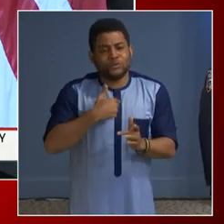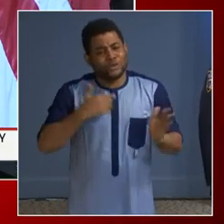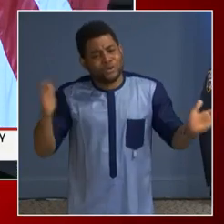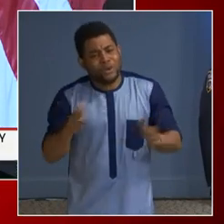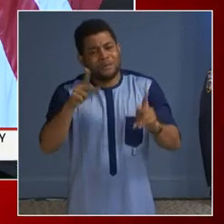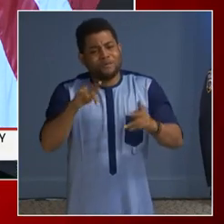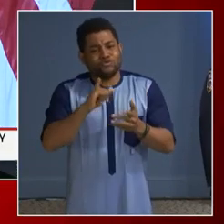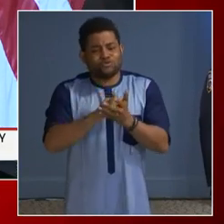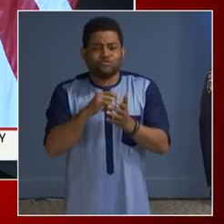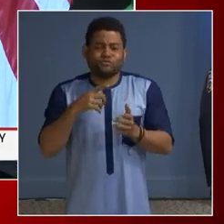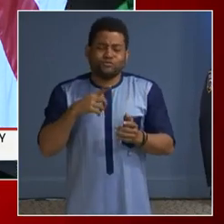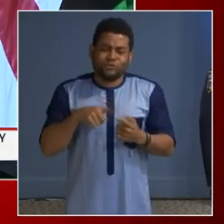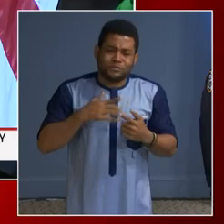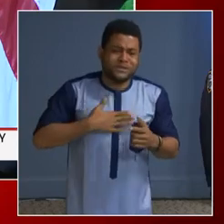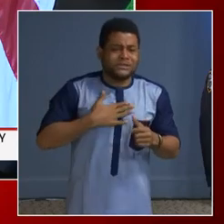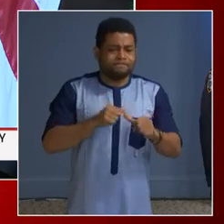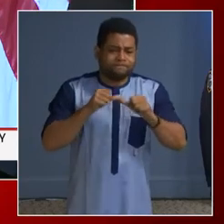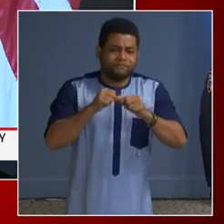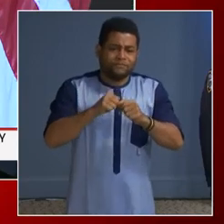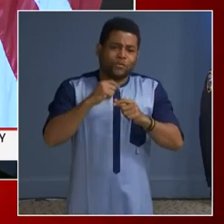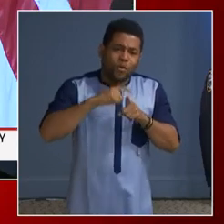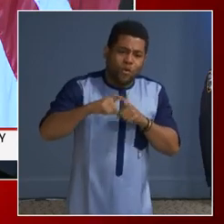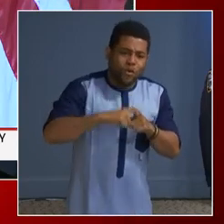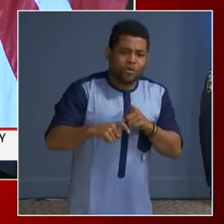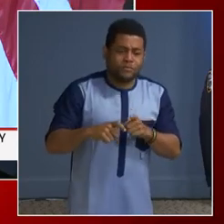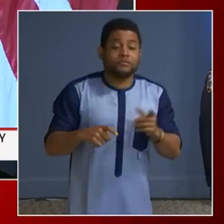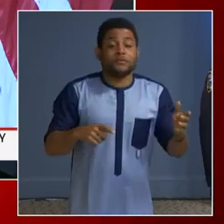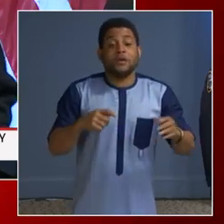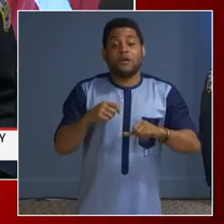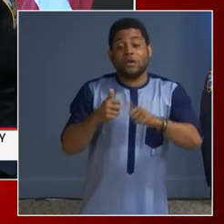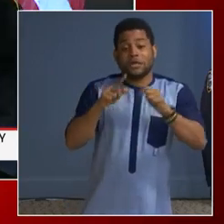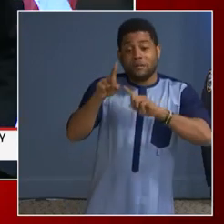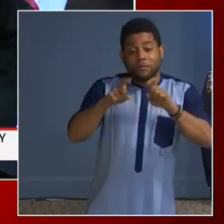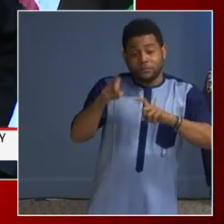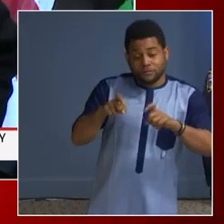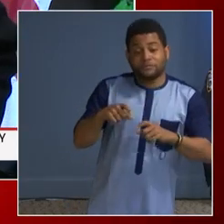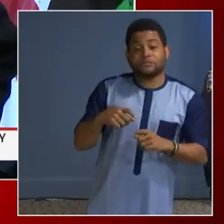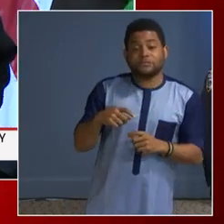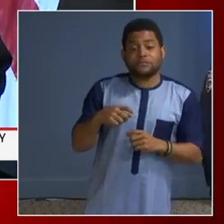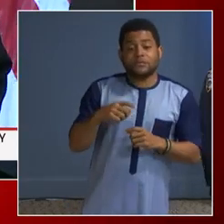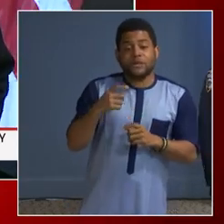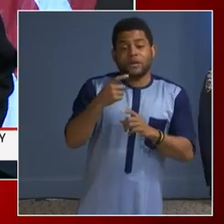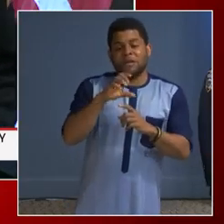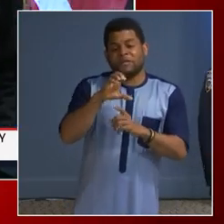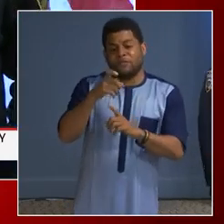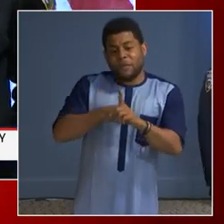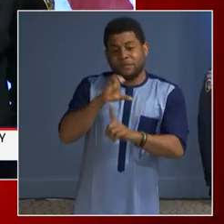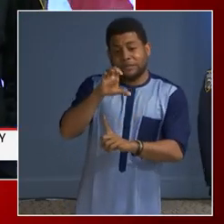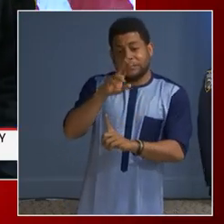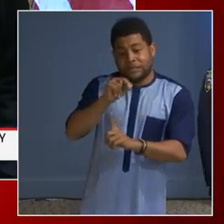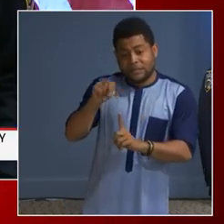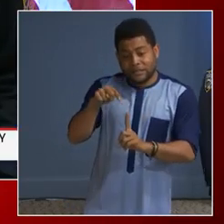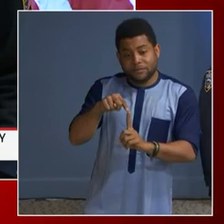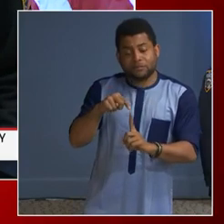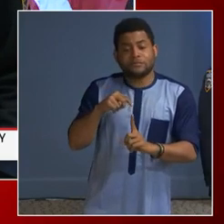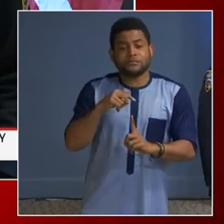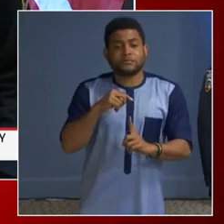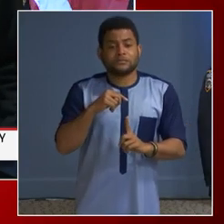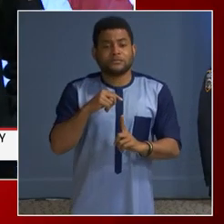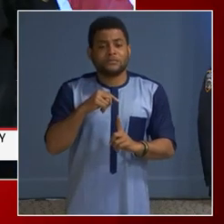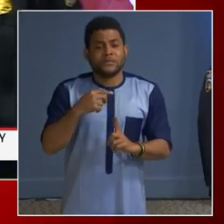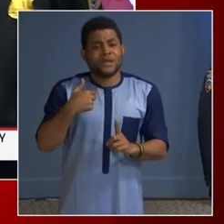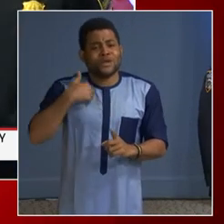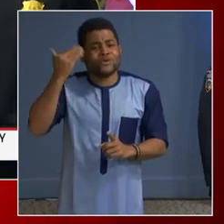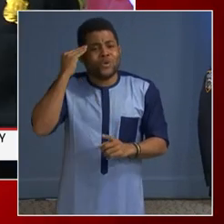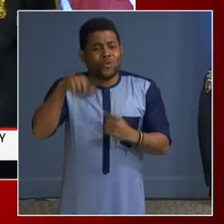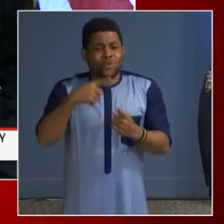you. Mark Morales with CNN. I know in certain cases like these, as soon as you get surveillance